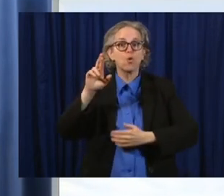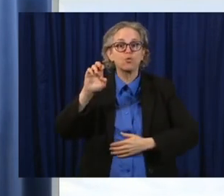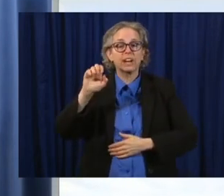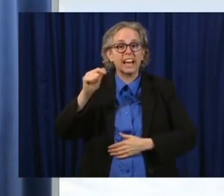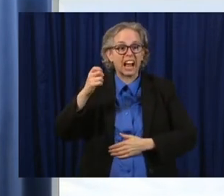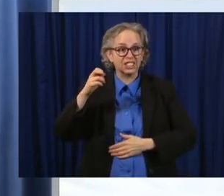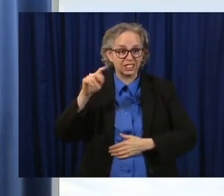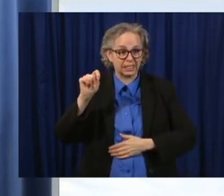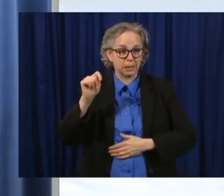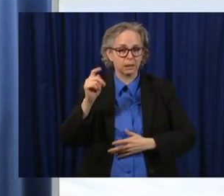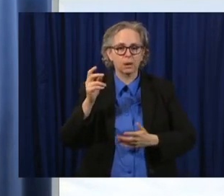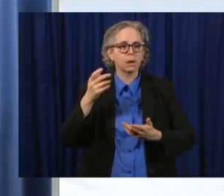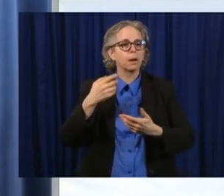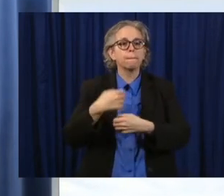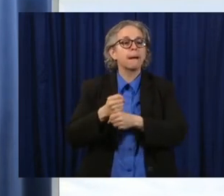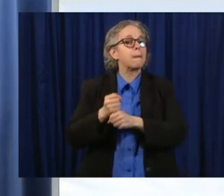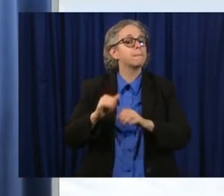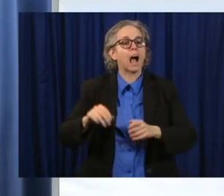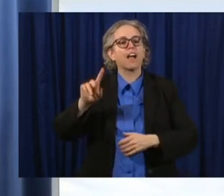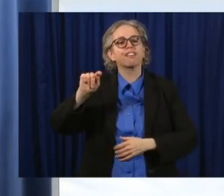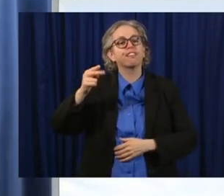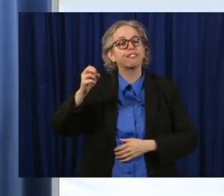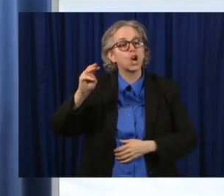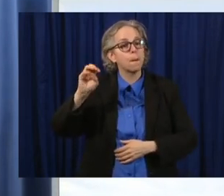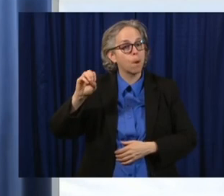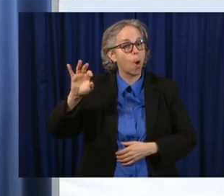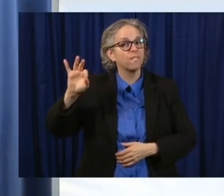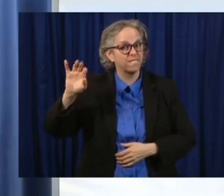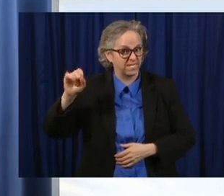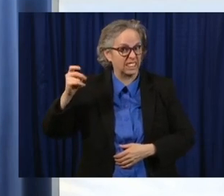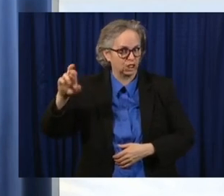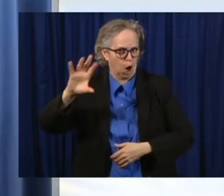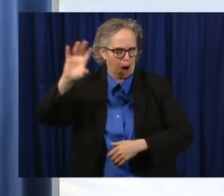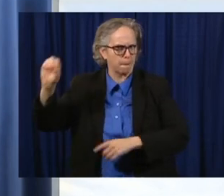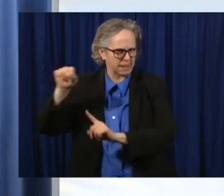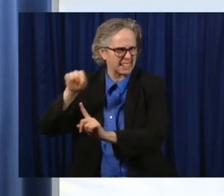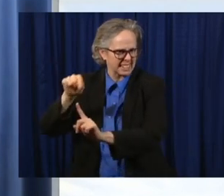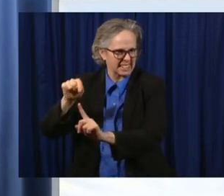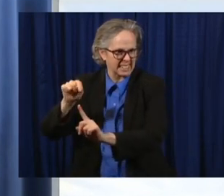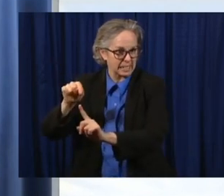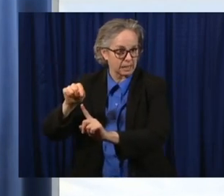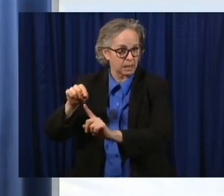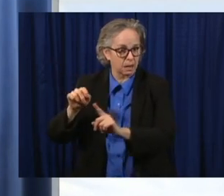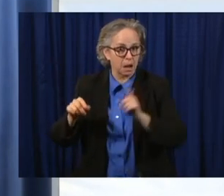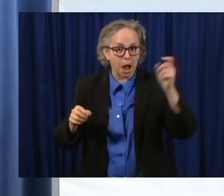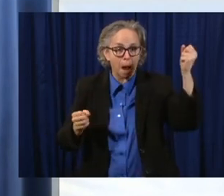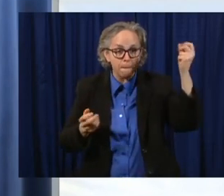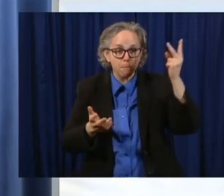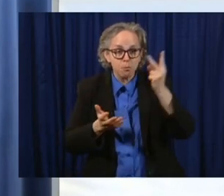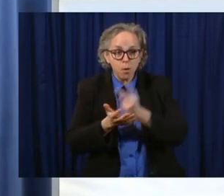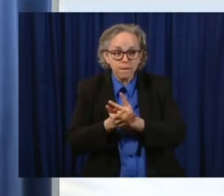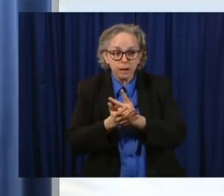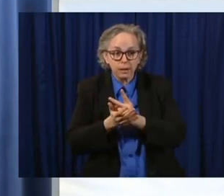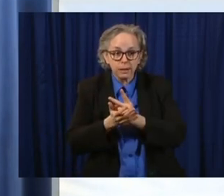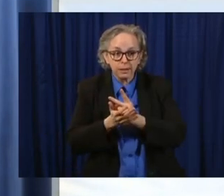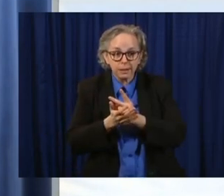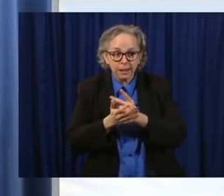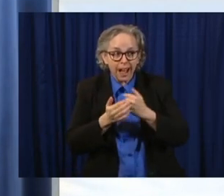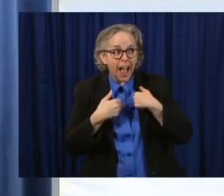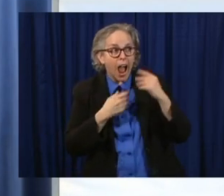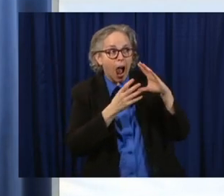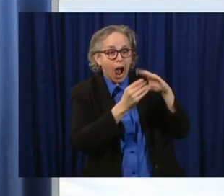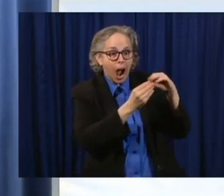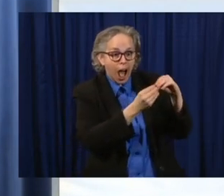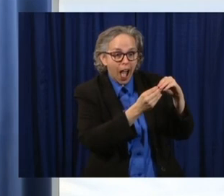came after I had a conversation with the Vice President Pence, and also after I had a conversation with